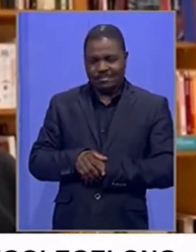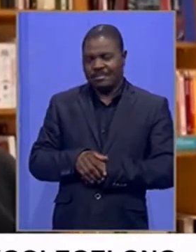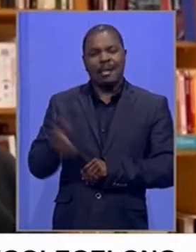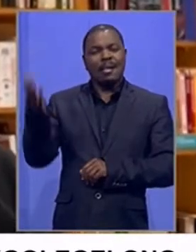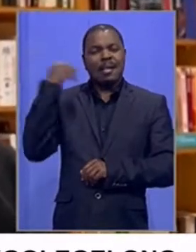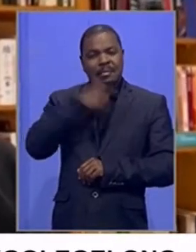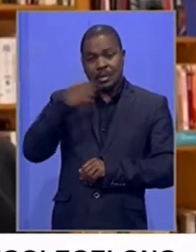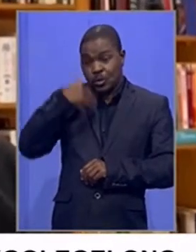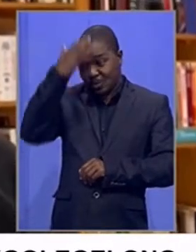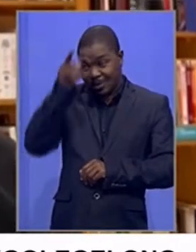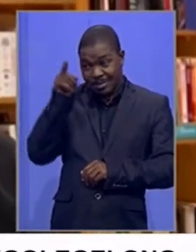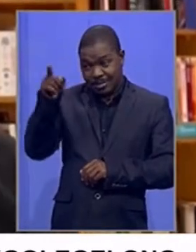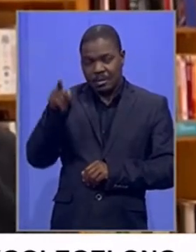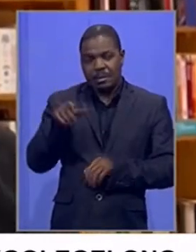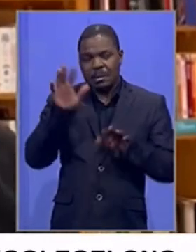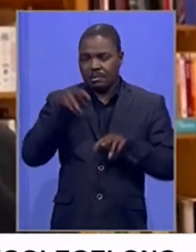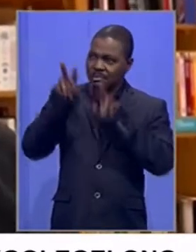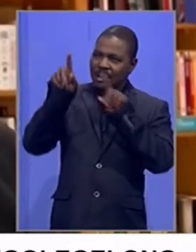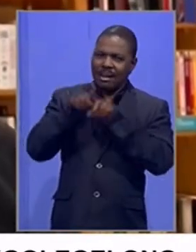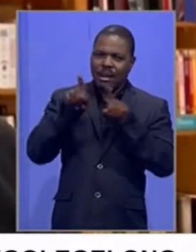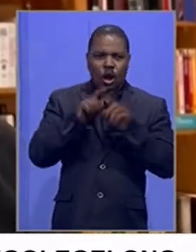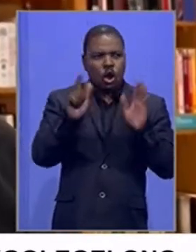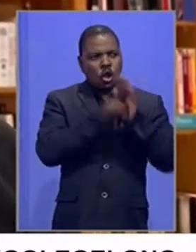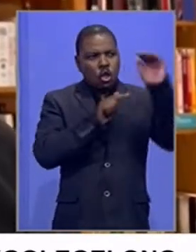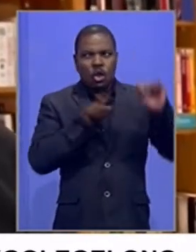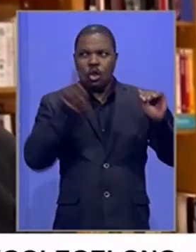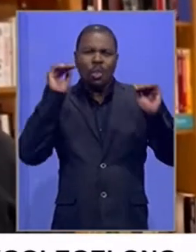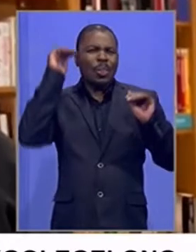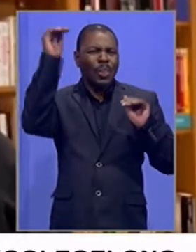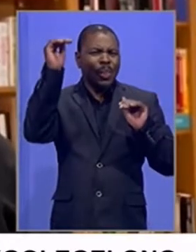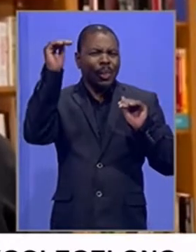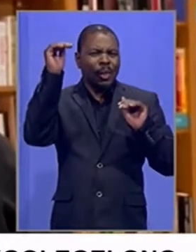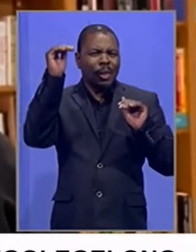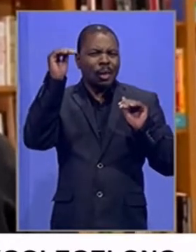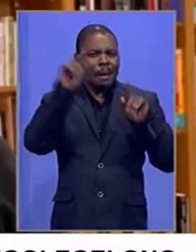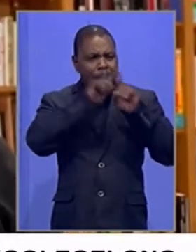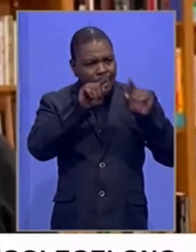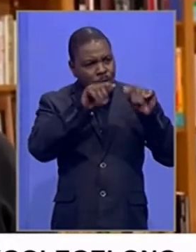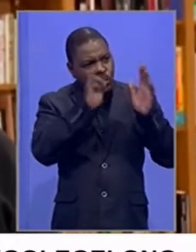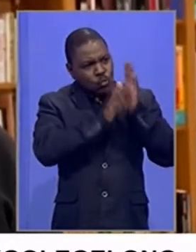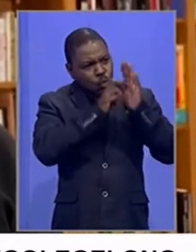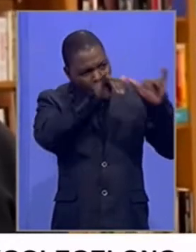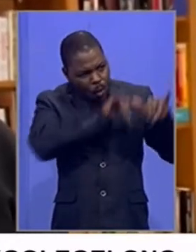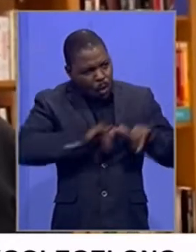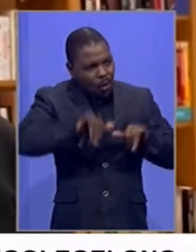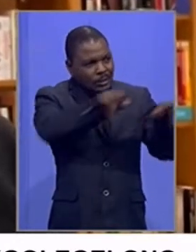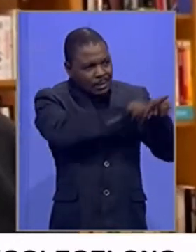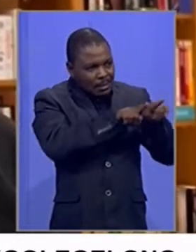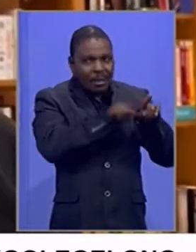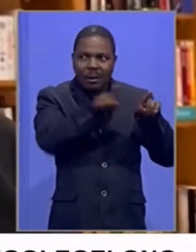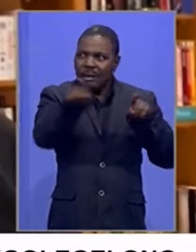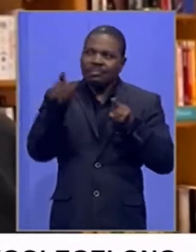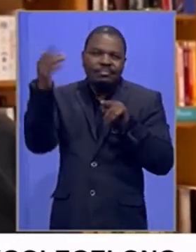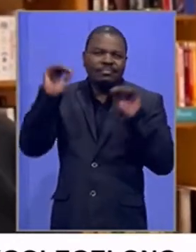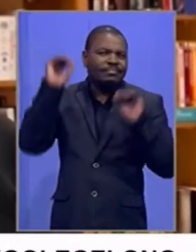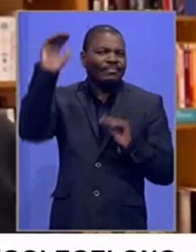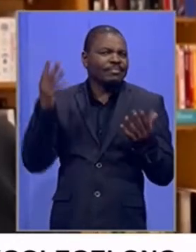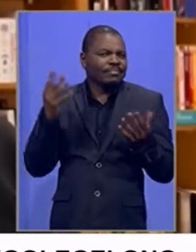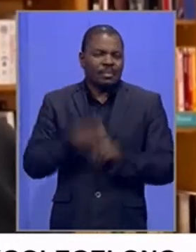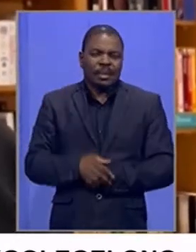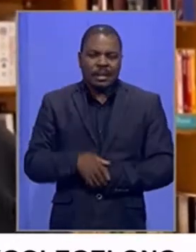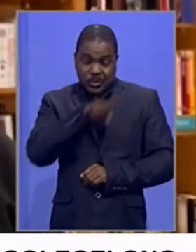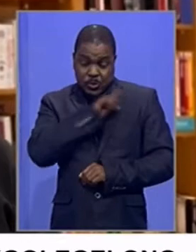Jacob Zuma is treated as if he is above the law and that the same rules that apply to the rest of us are not applicable to him. This